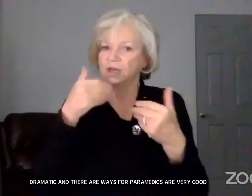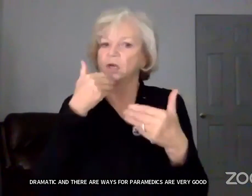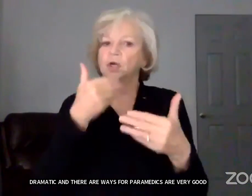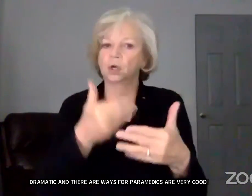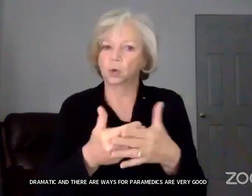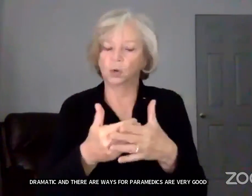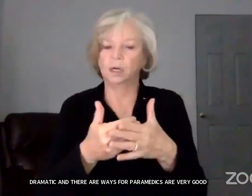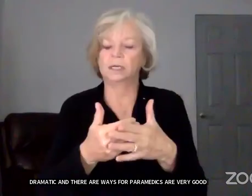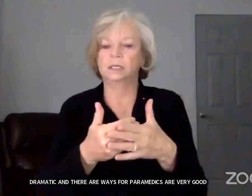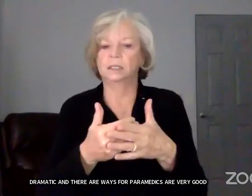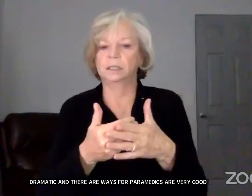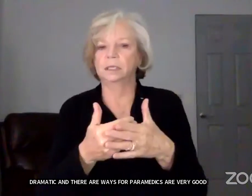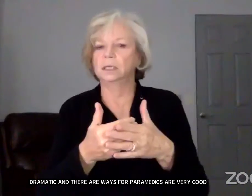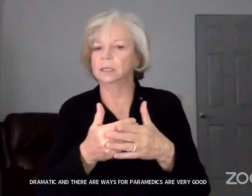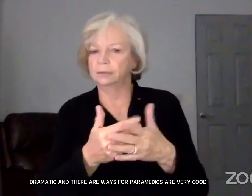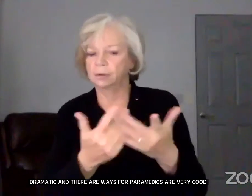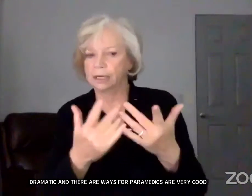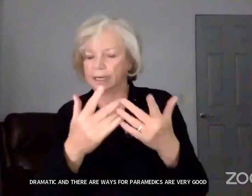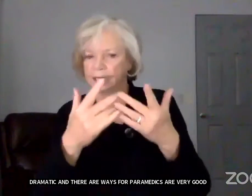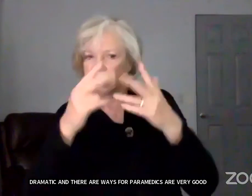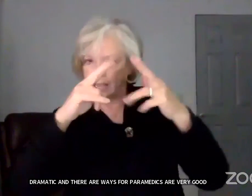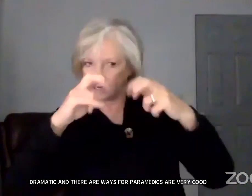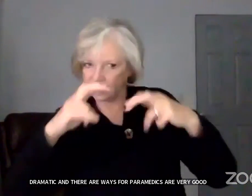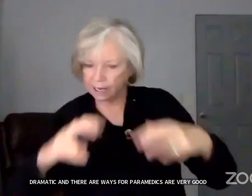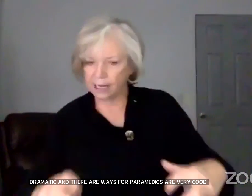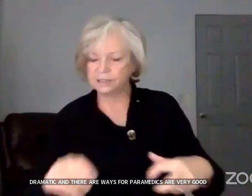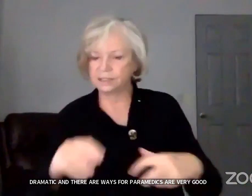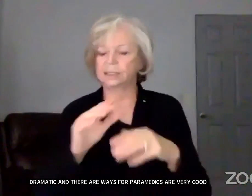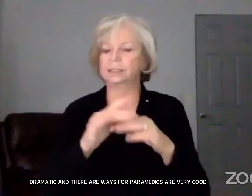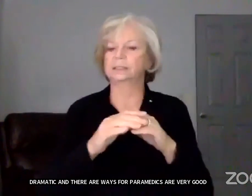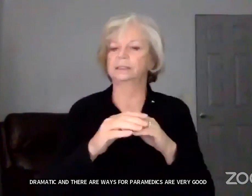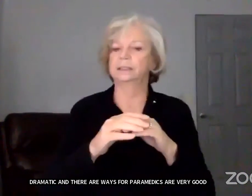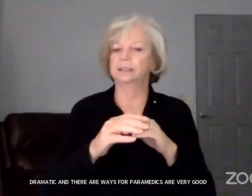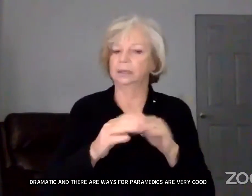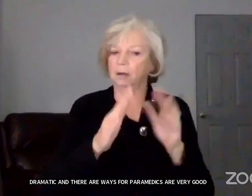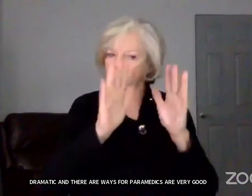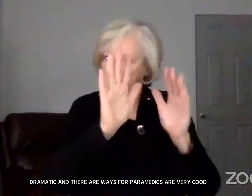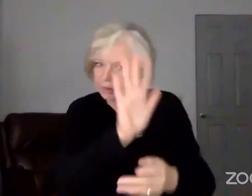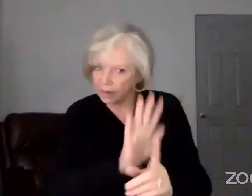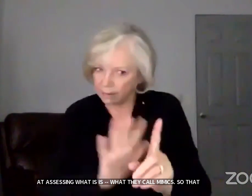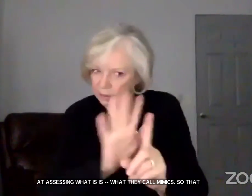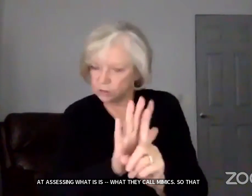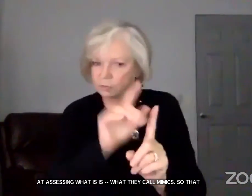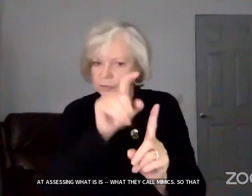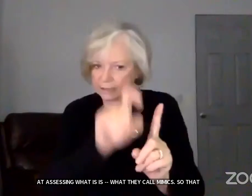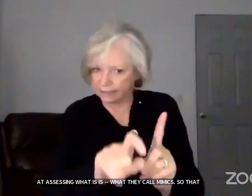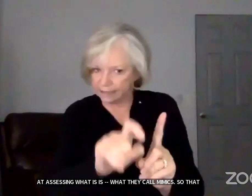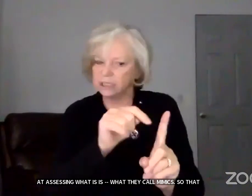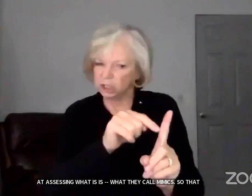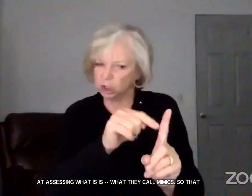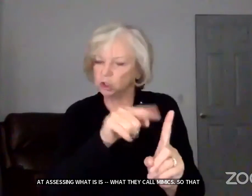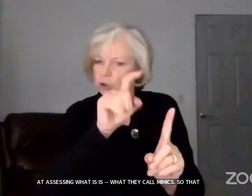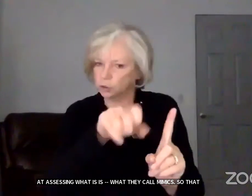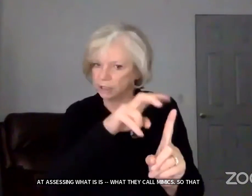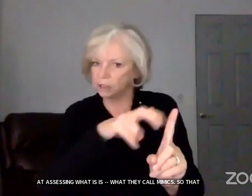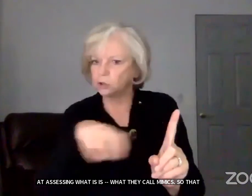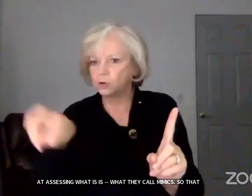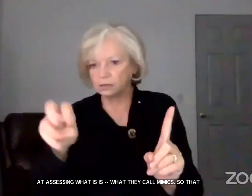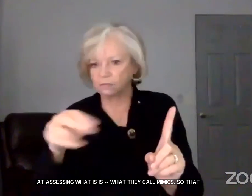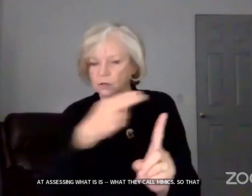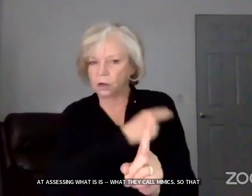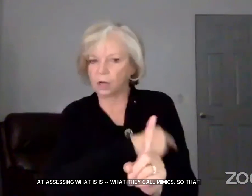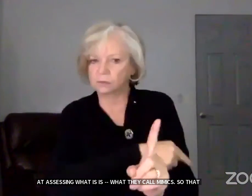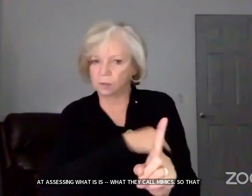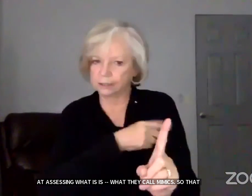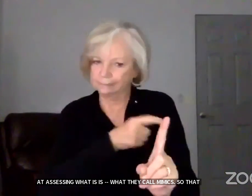they call mimics and things like that, so that they know that, no, we really need to take you to the hospital. I know you don't want to. We do a lot of convincing